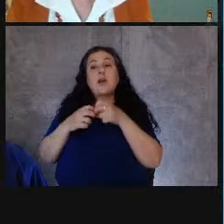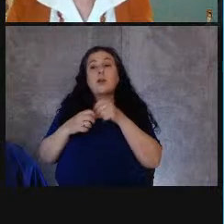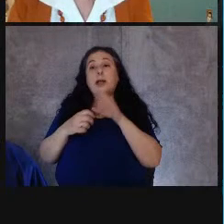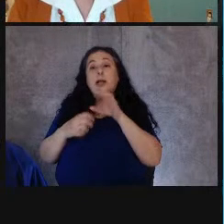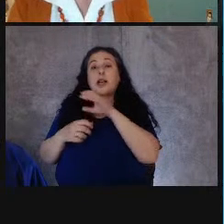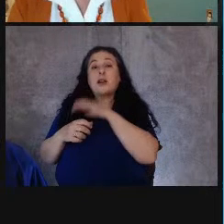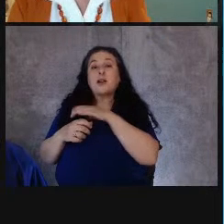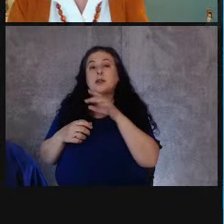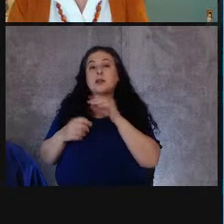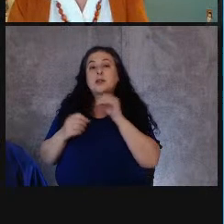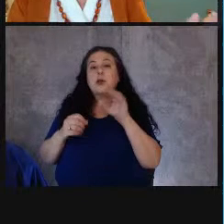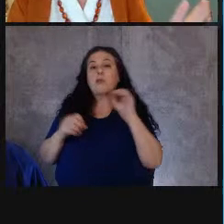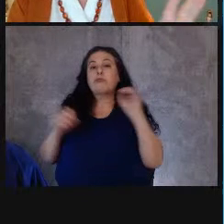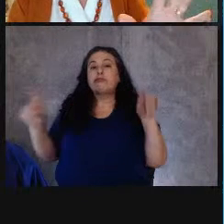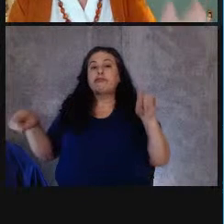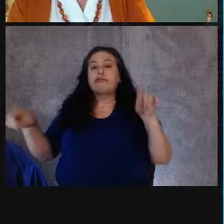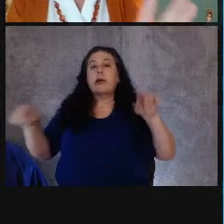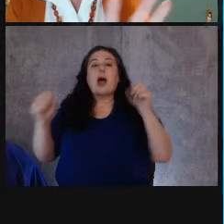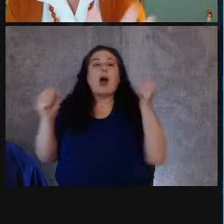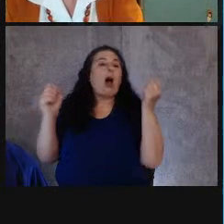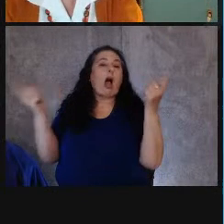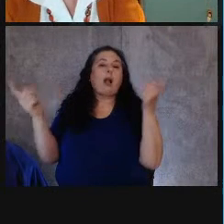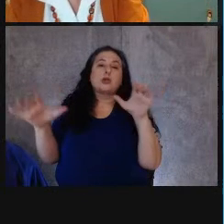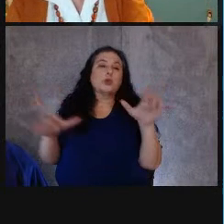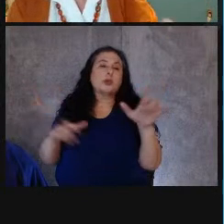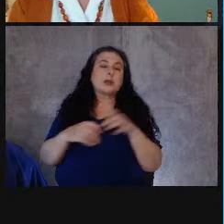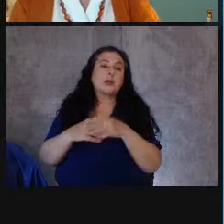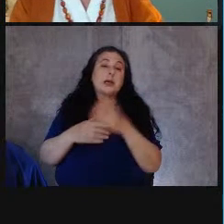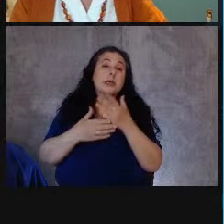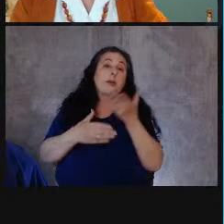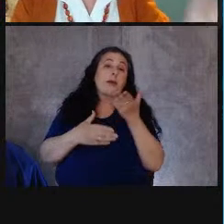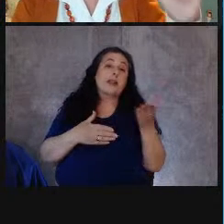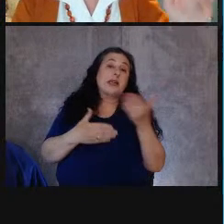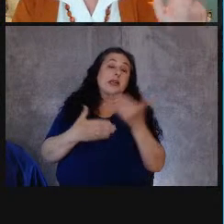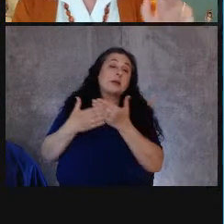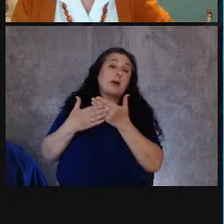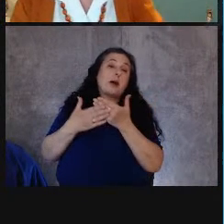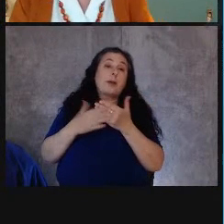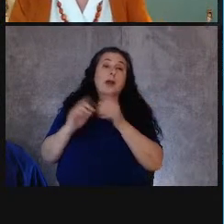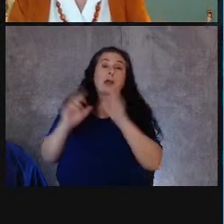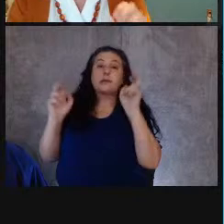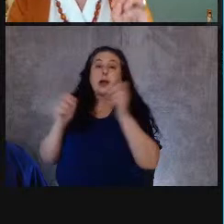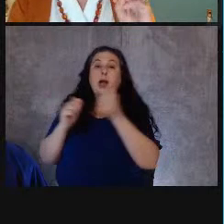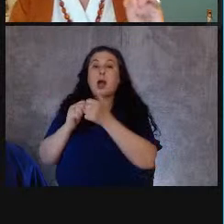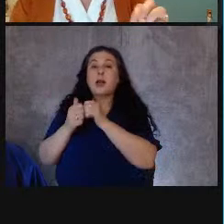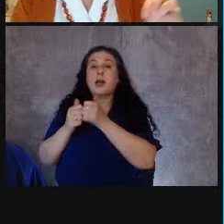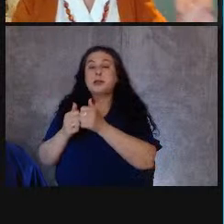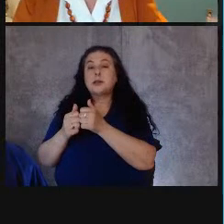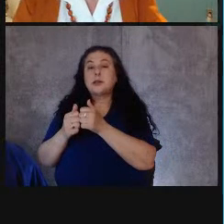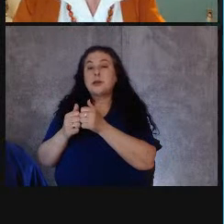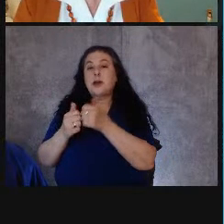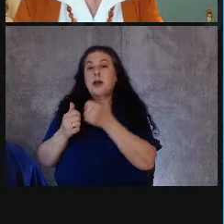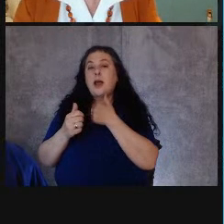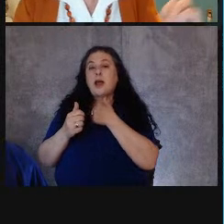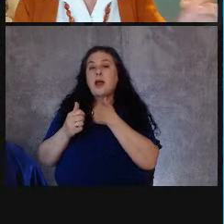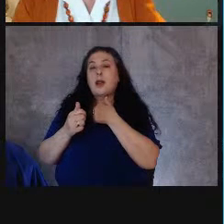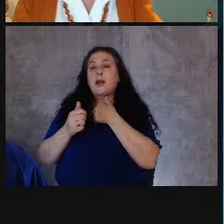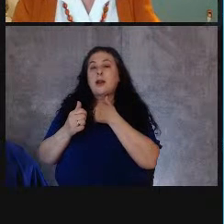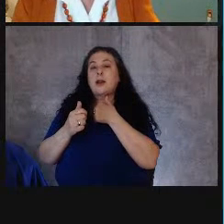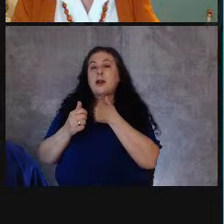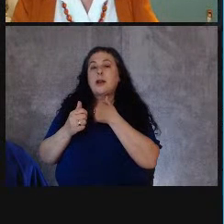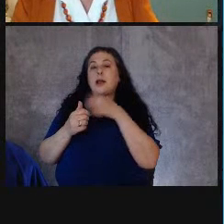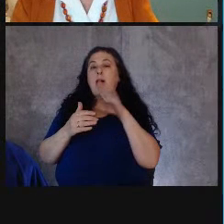it was so ubiquitous. Did some of these baby contests have a